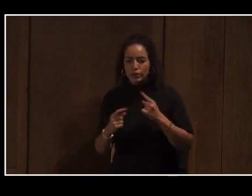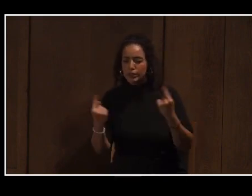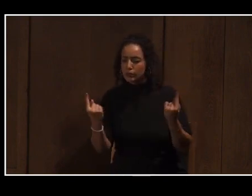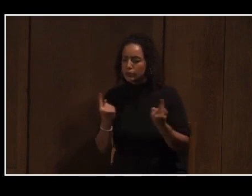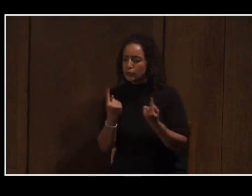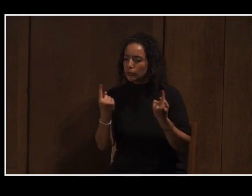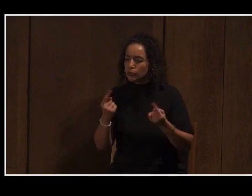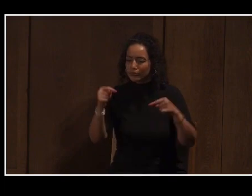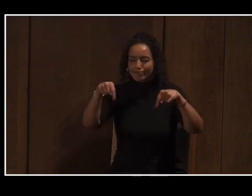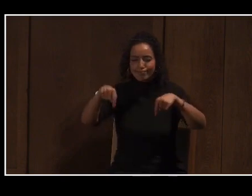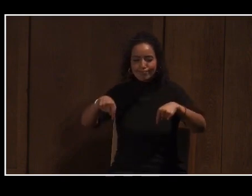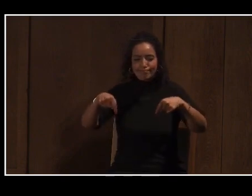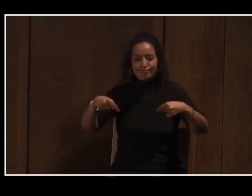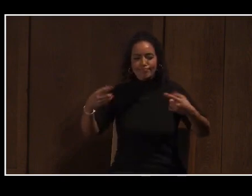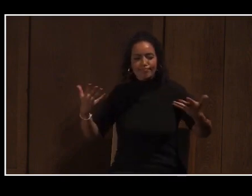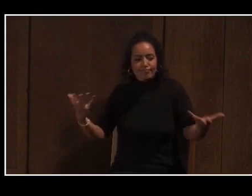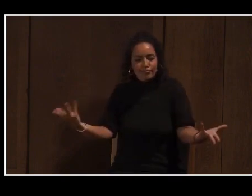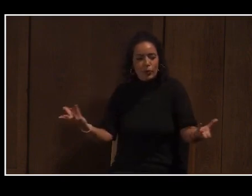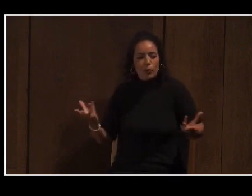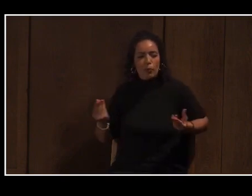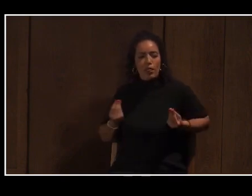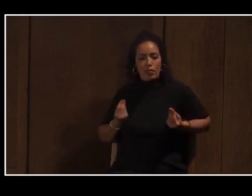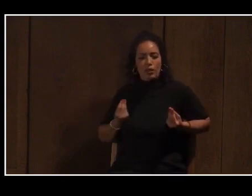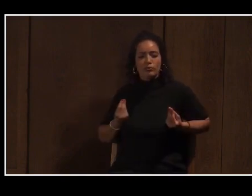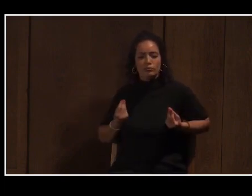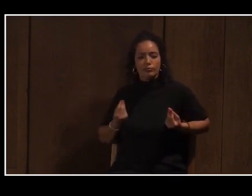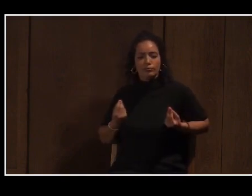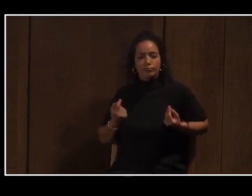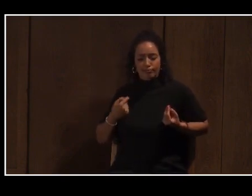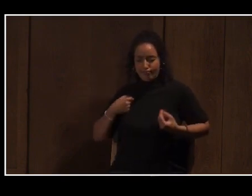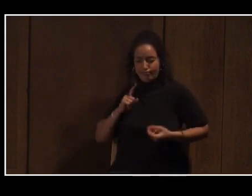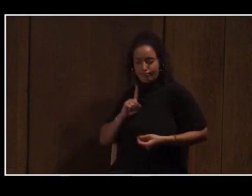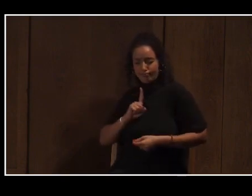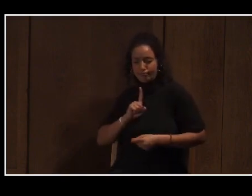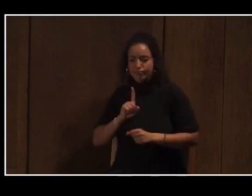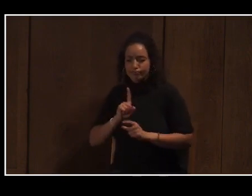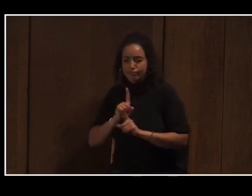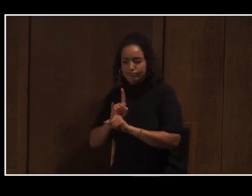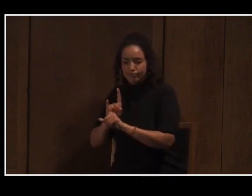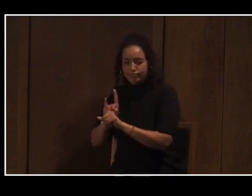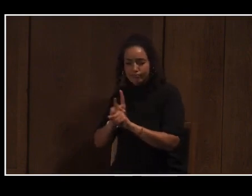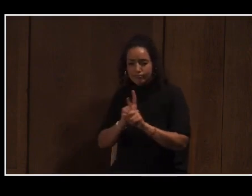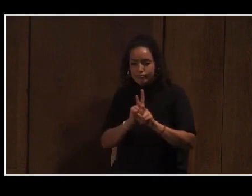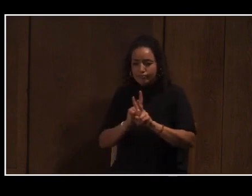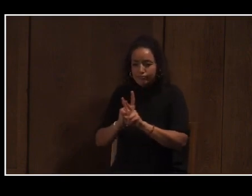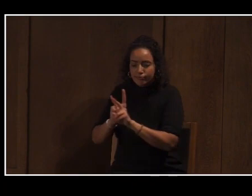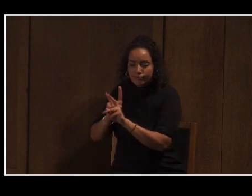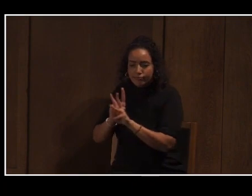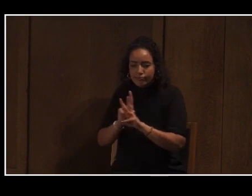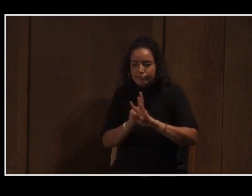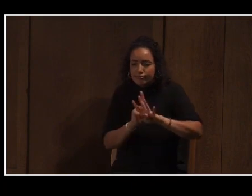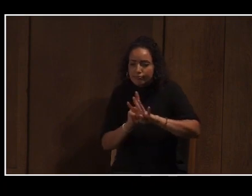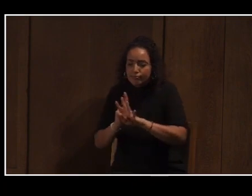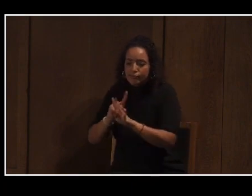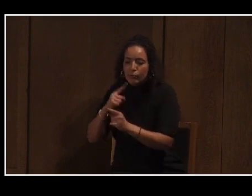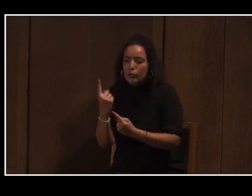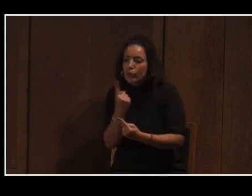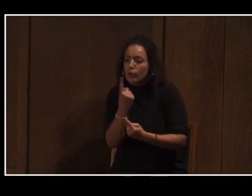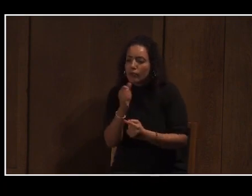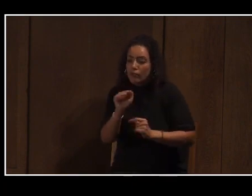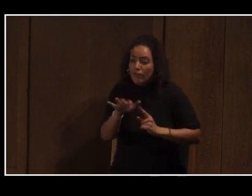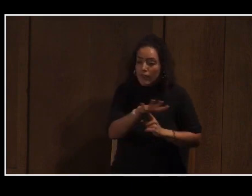now with you, and who you're moving with in movement, in your family, in your chosen